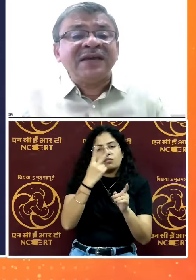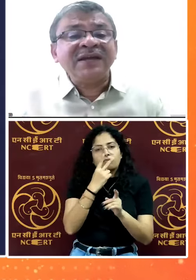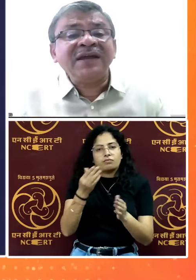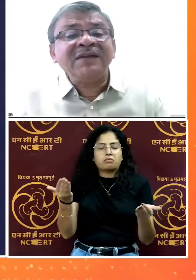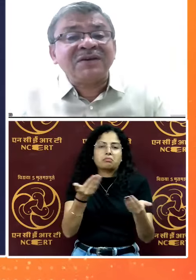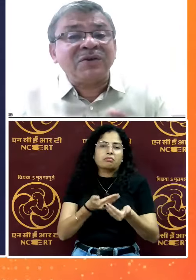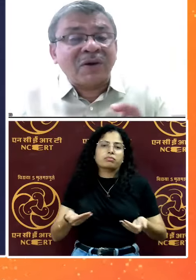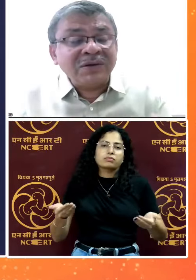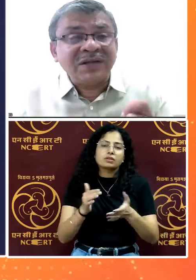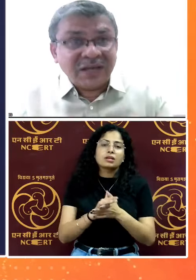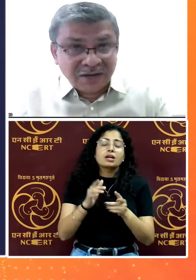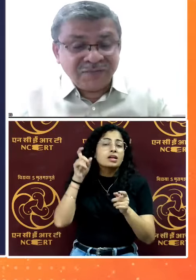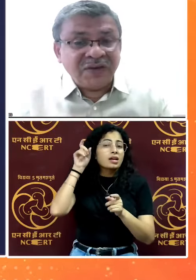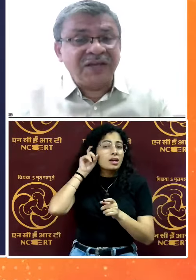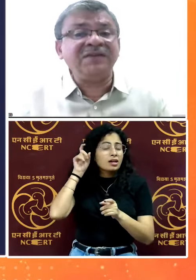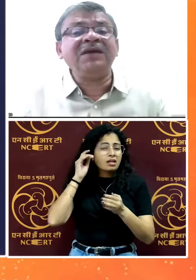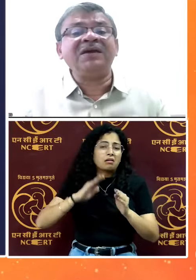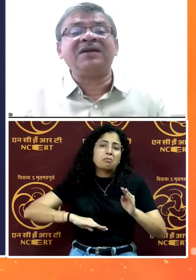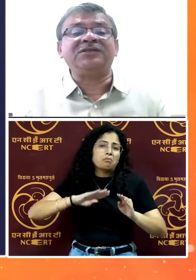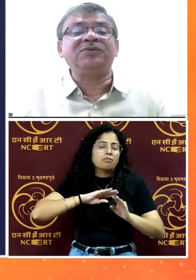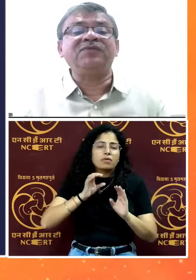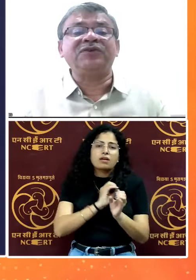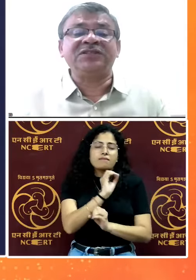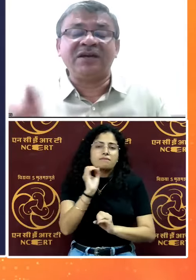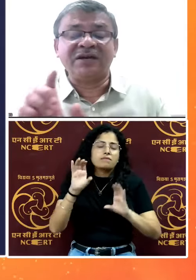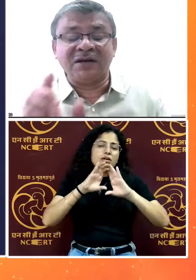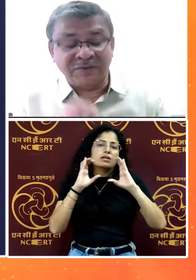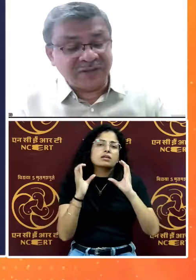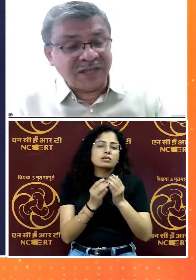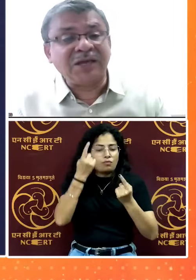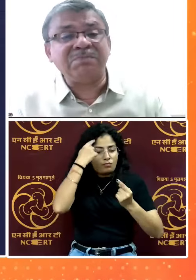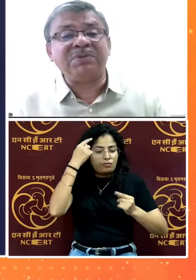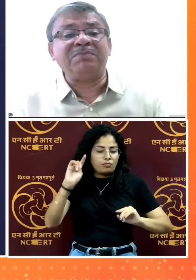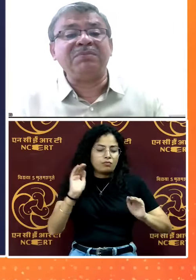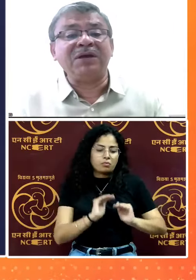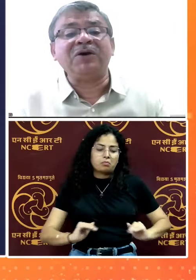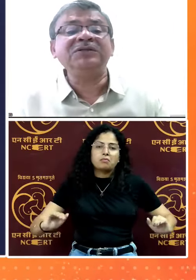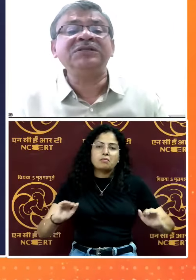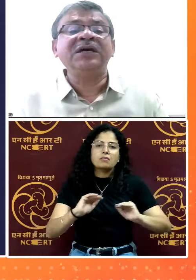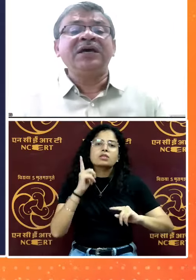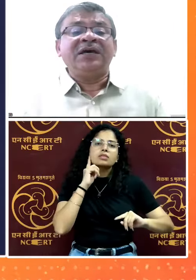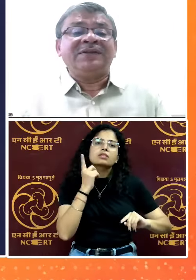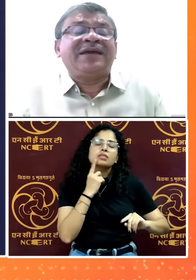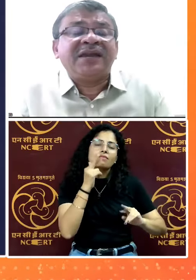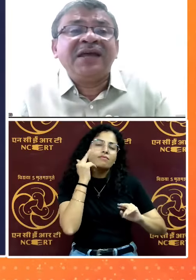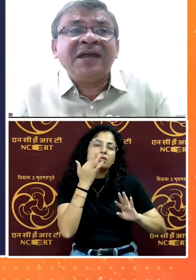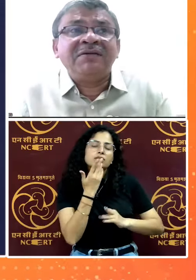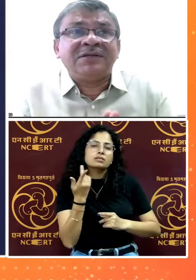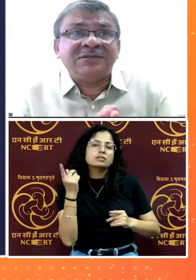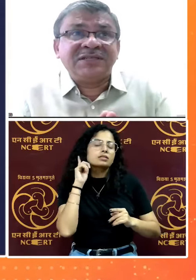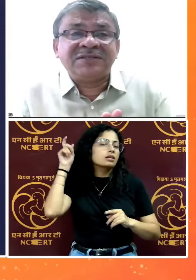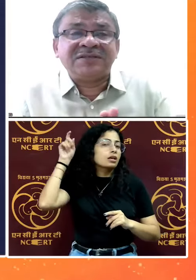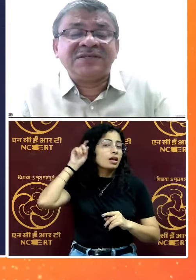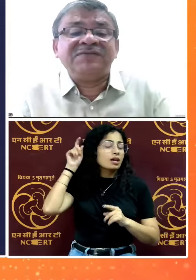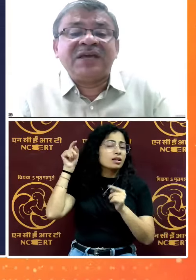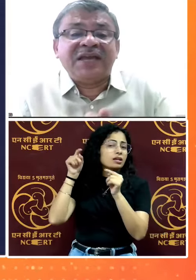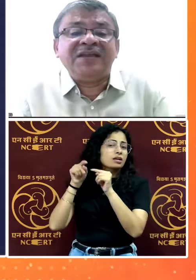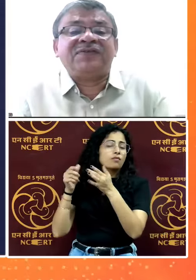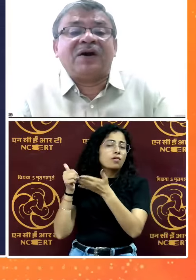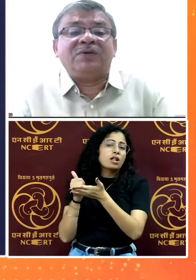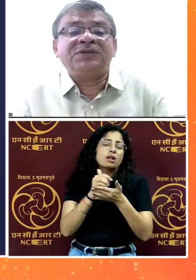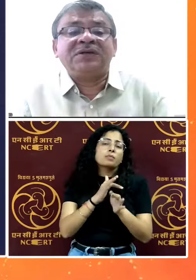these hearing aids are not enough in the classroom for children with hearing impairment, because the hearing aid just